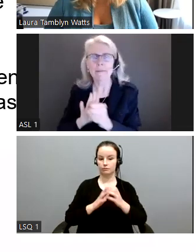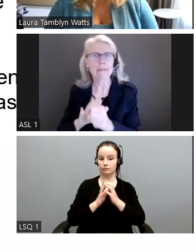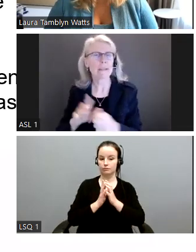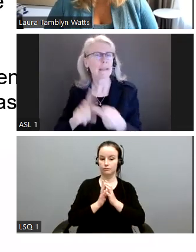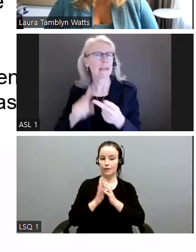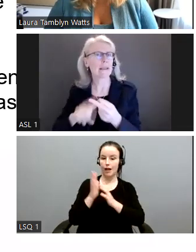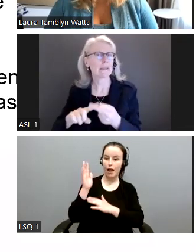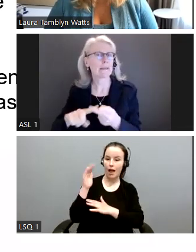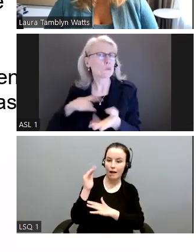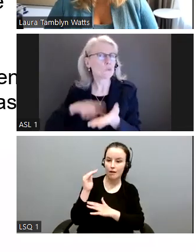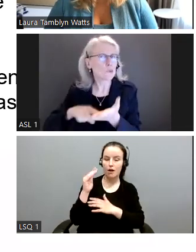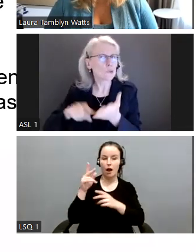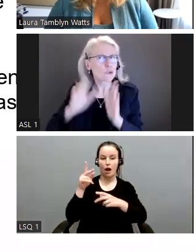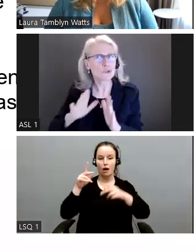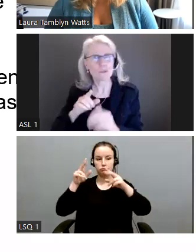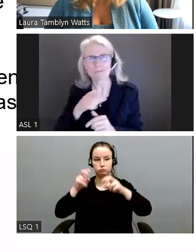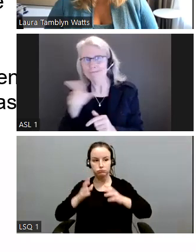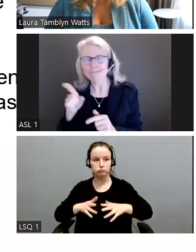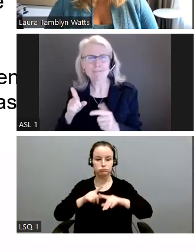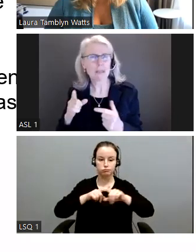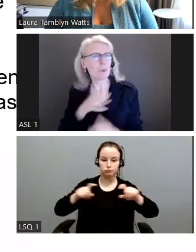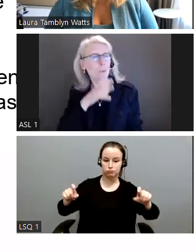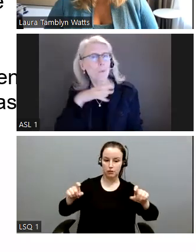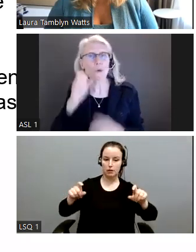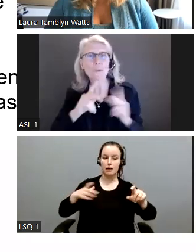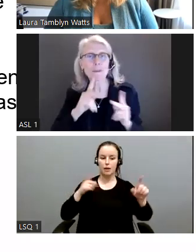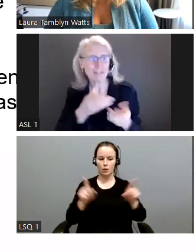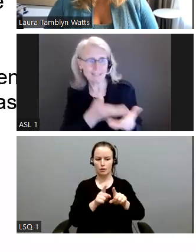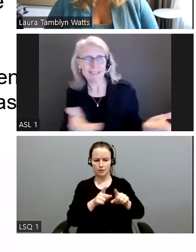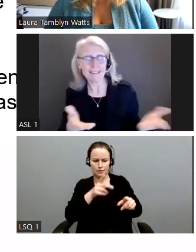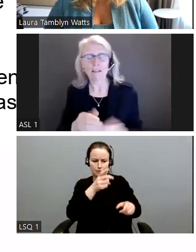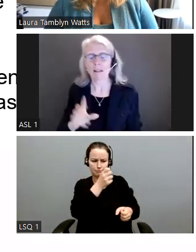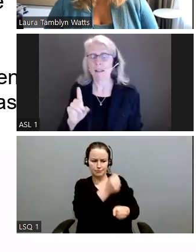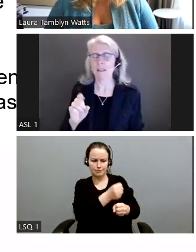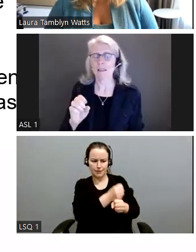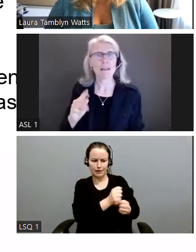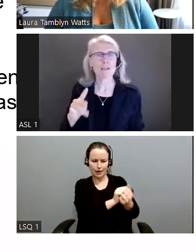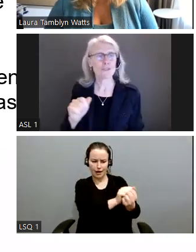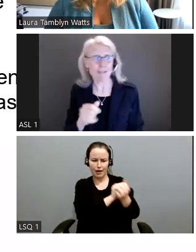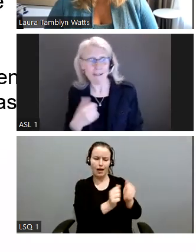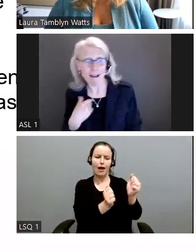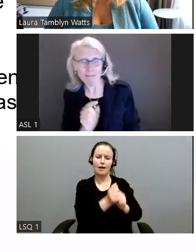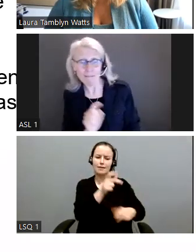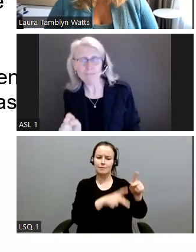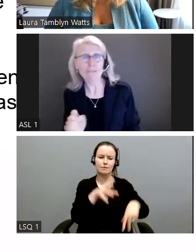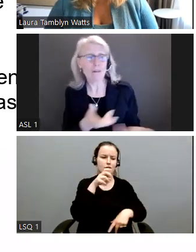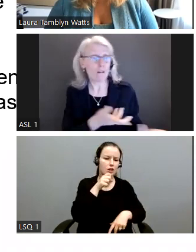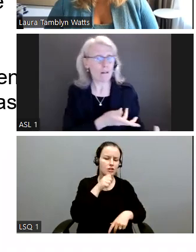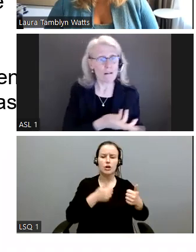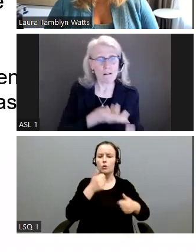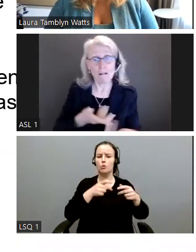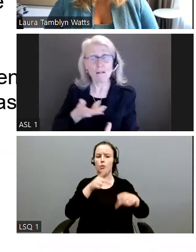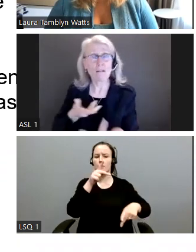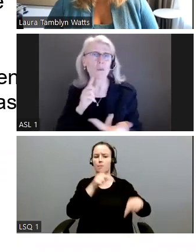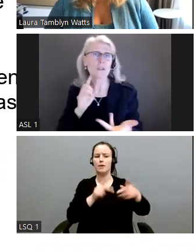also working with older people and people living with dementia has just been a highlight of